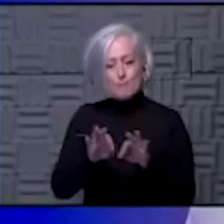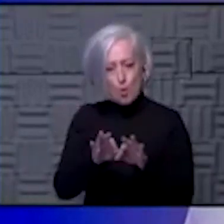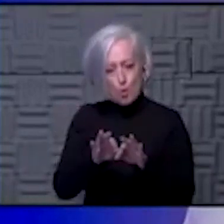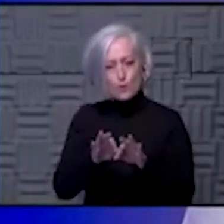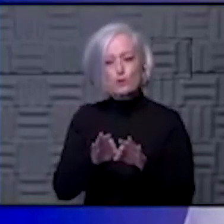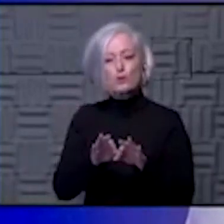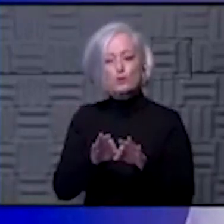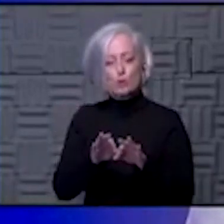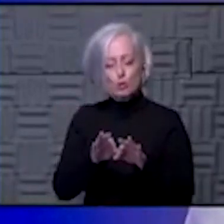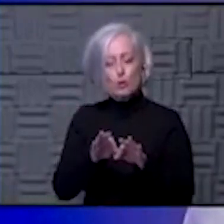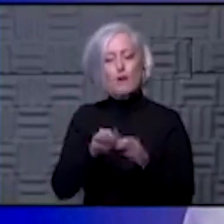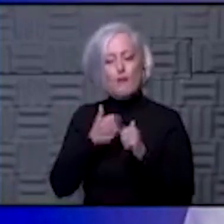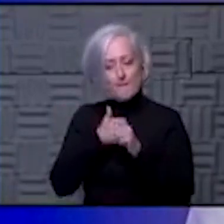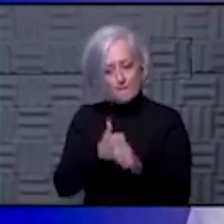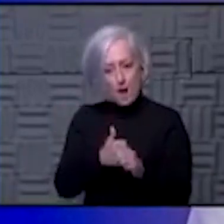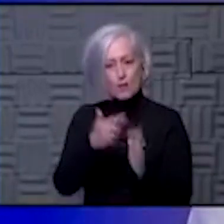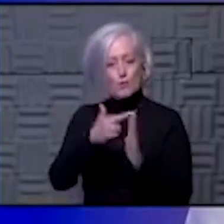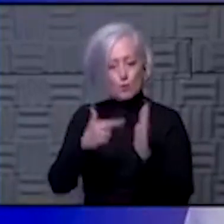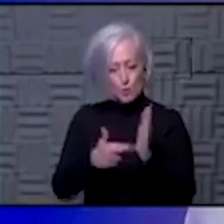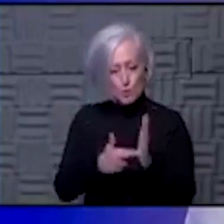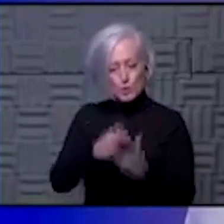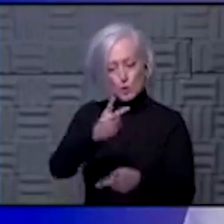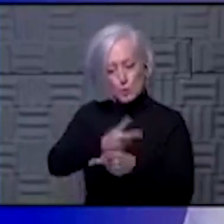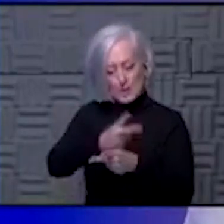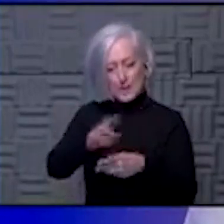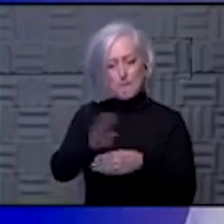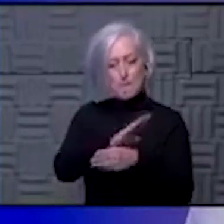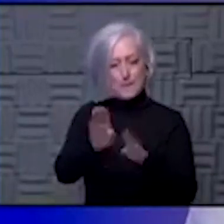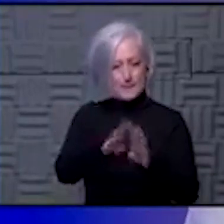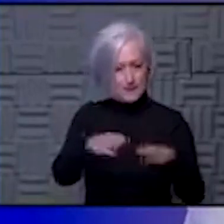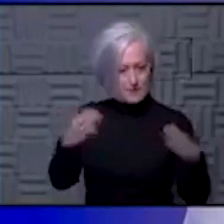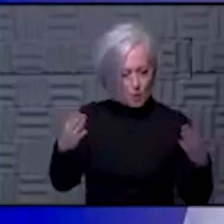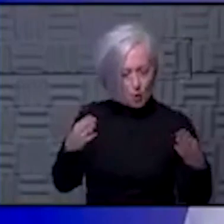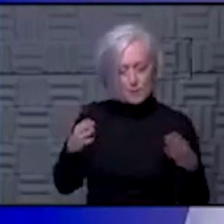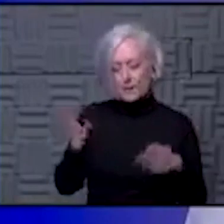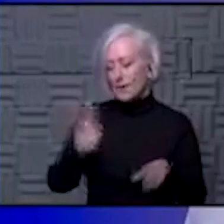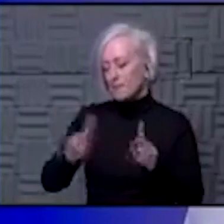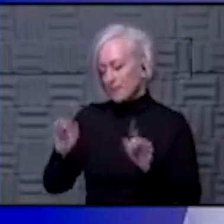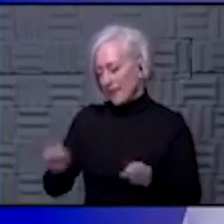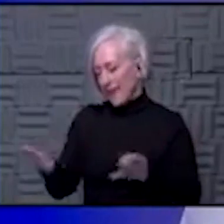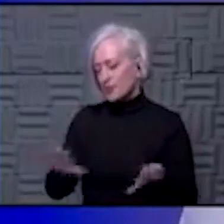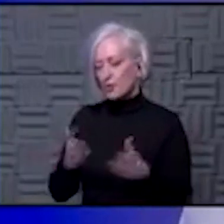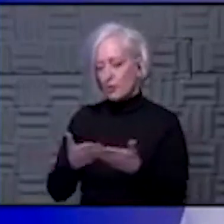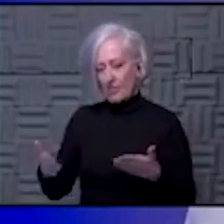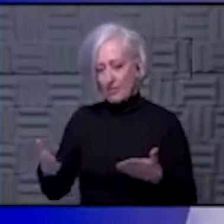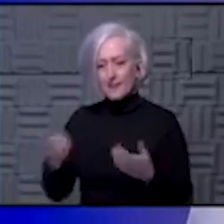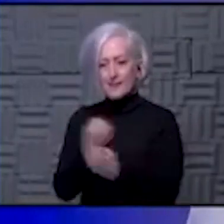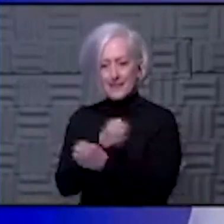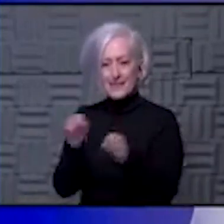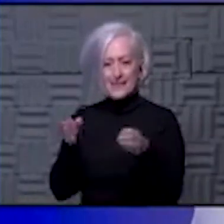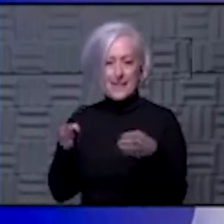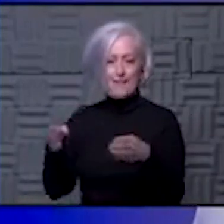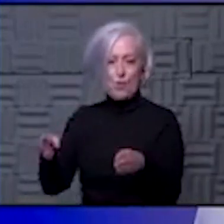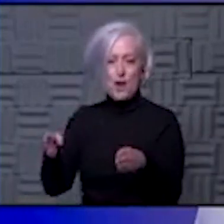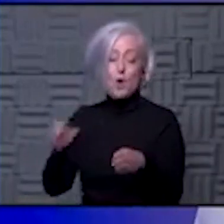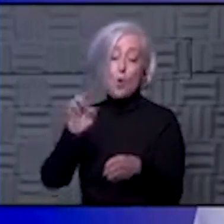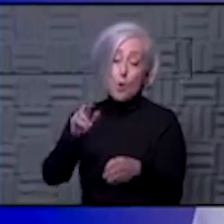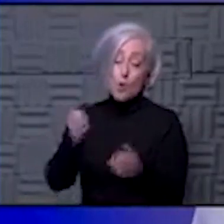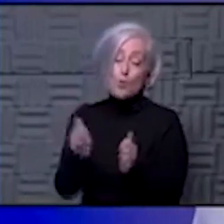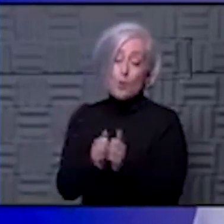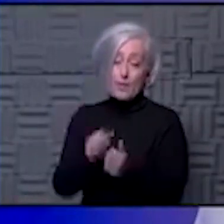prevalent and are being followed so that we can keep businesses open and people can do things in a safe manner, or at least with lower risk.